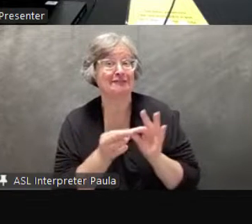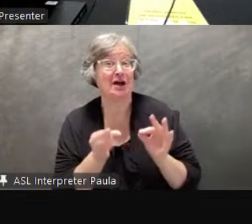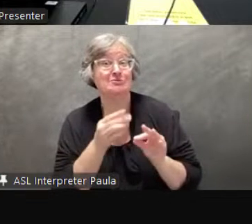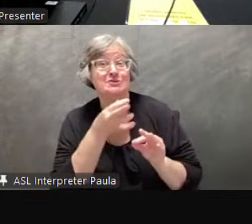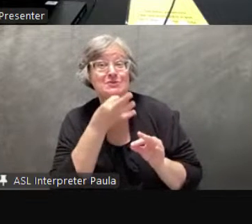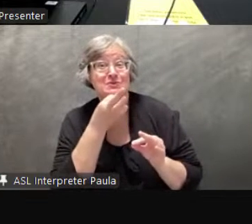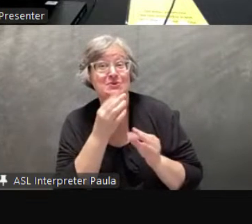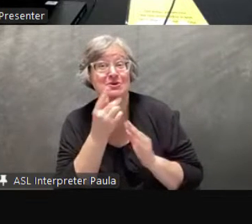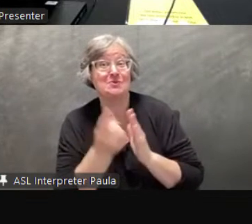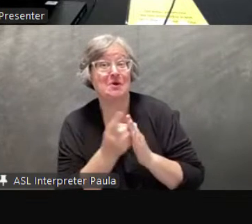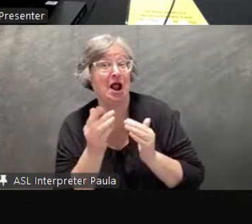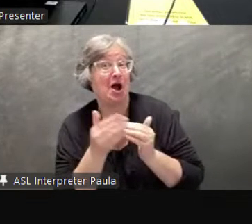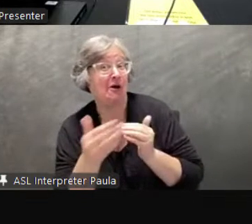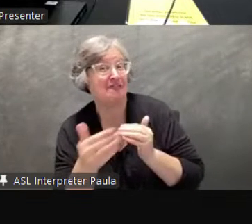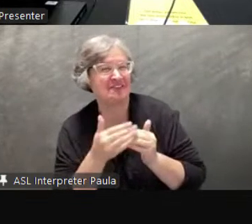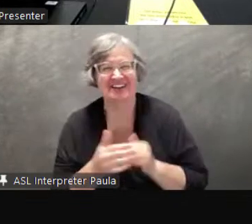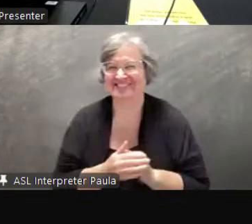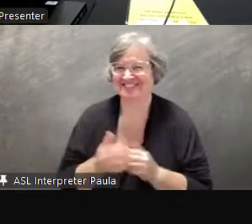You're fast.